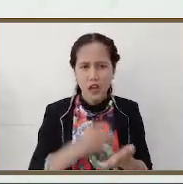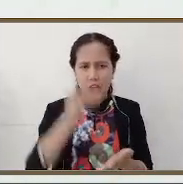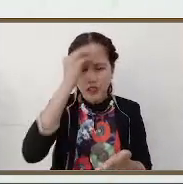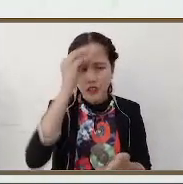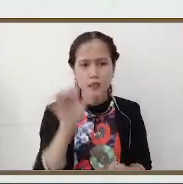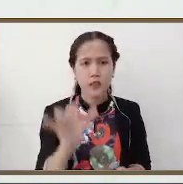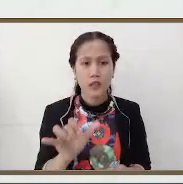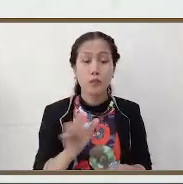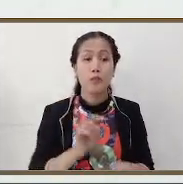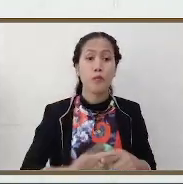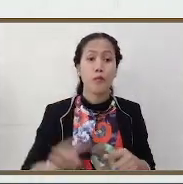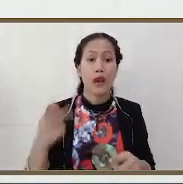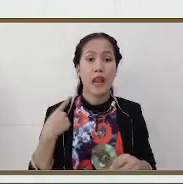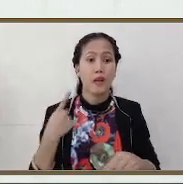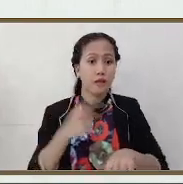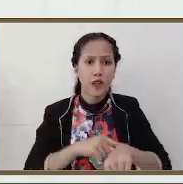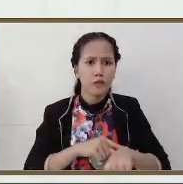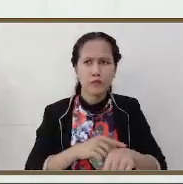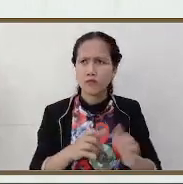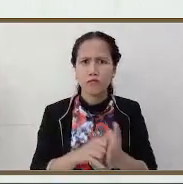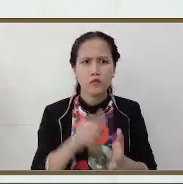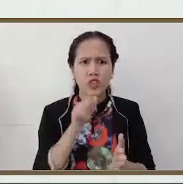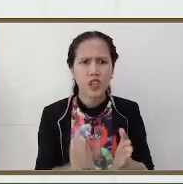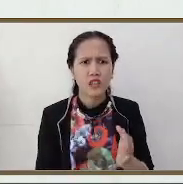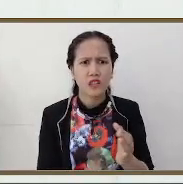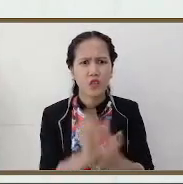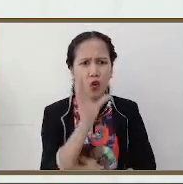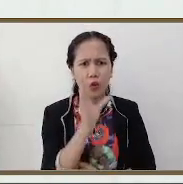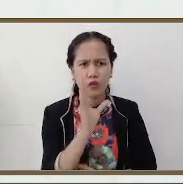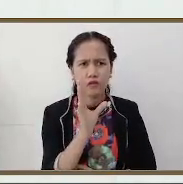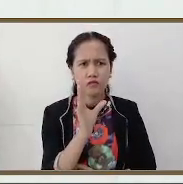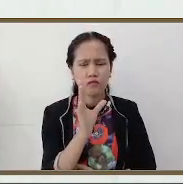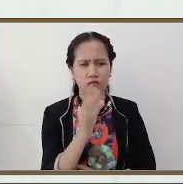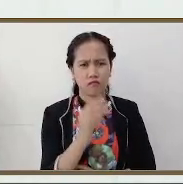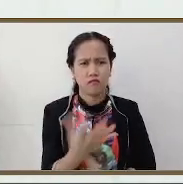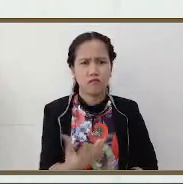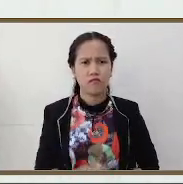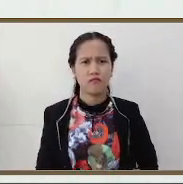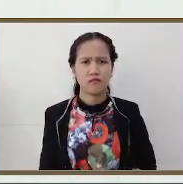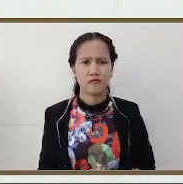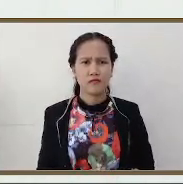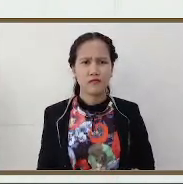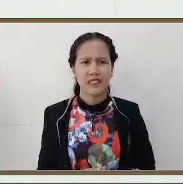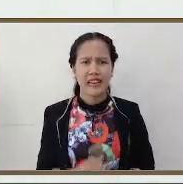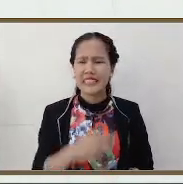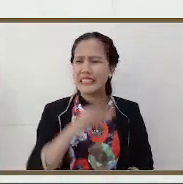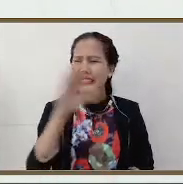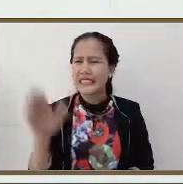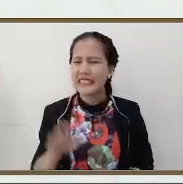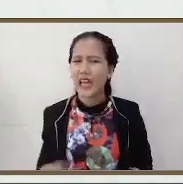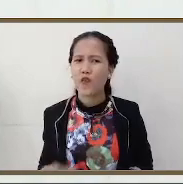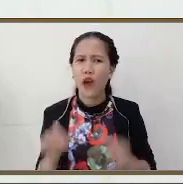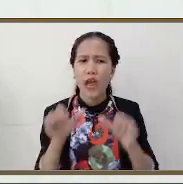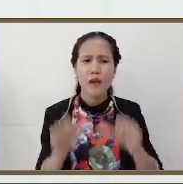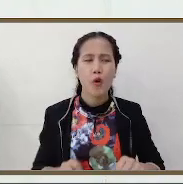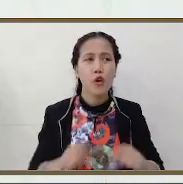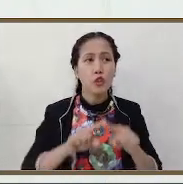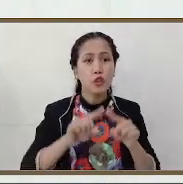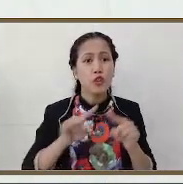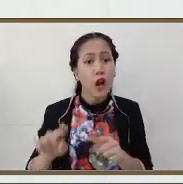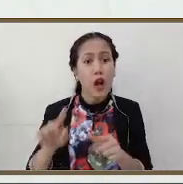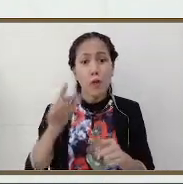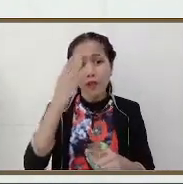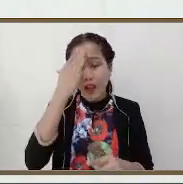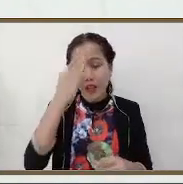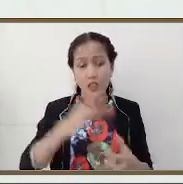punto ng buhay nila na hindi sila lumalago. You see, they were never able to come to the knowledge of